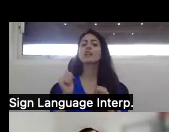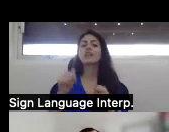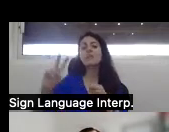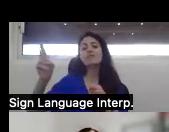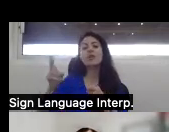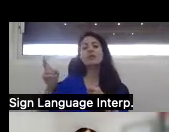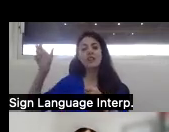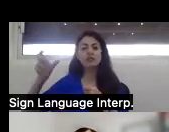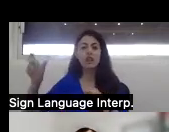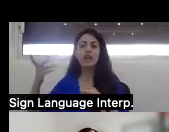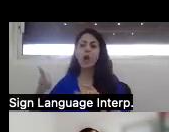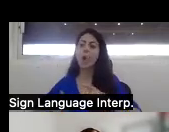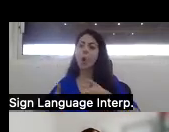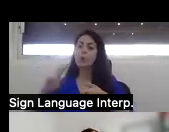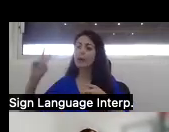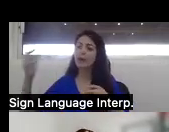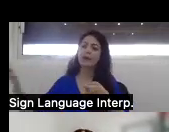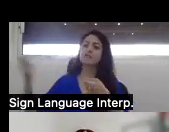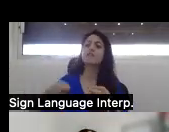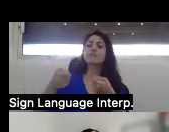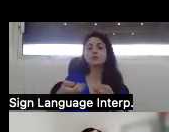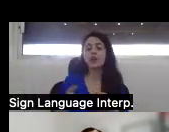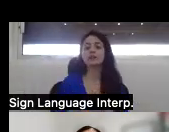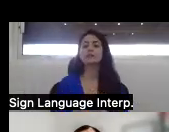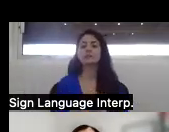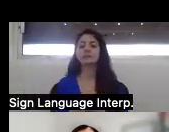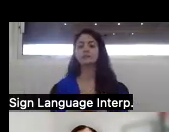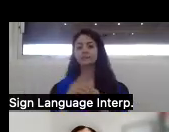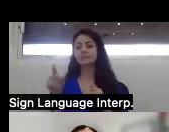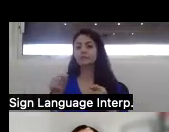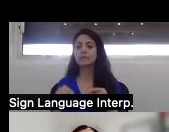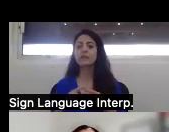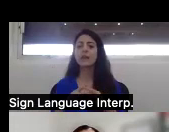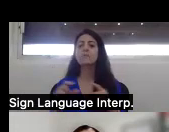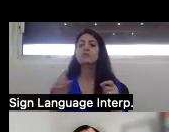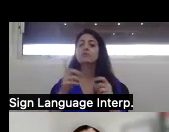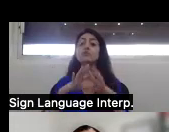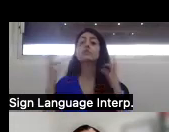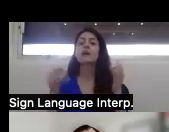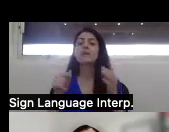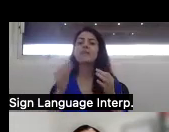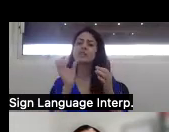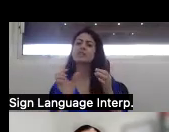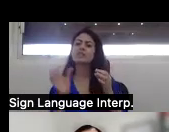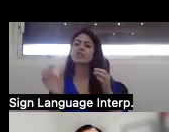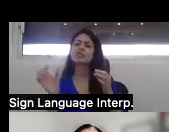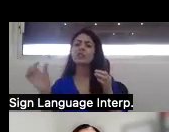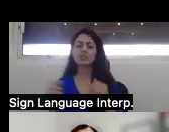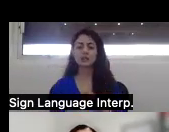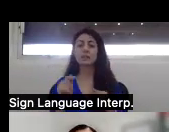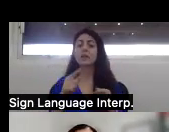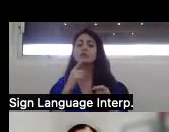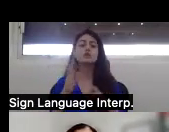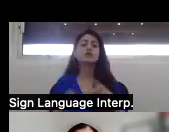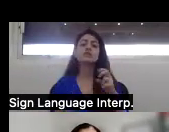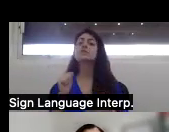a little bit of the view. Challenges, data collection. In Jordan, as in other countries in MENA, there's a very fragmented